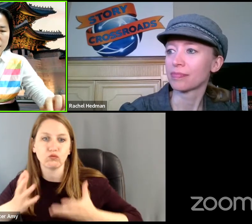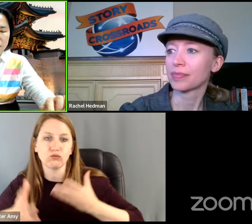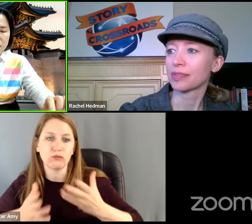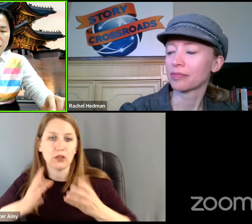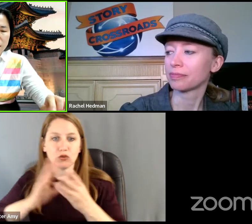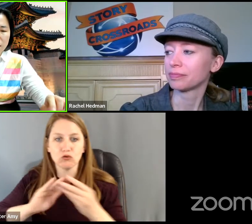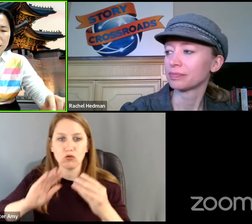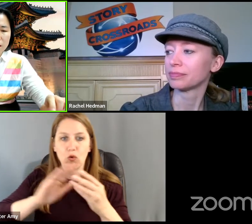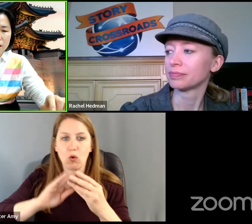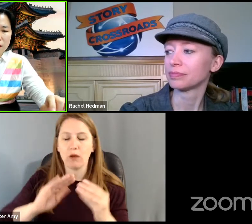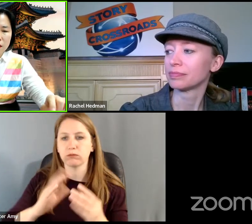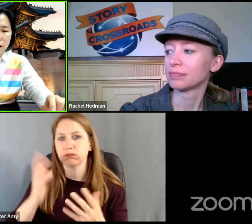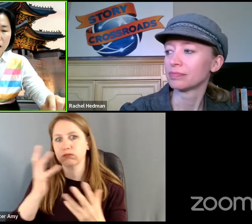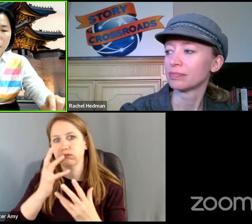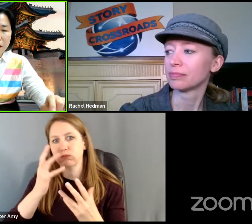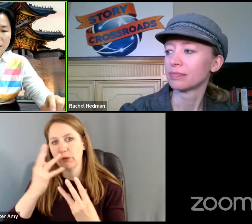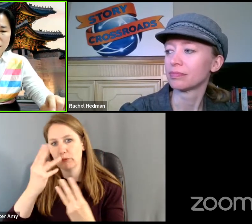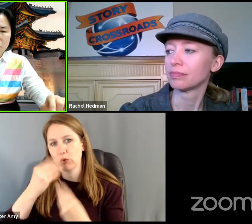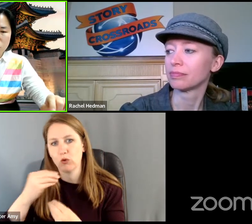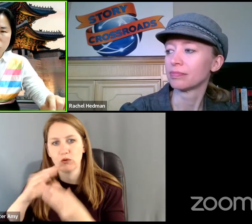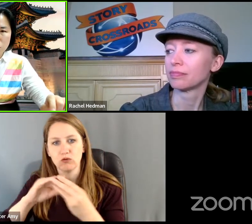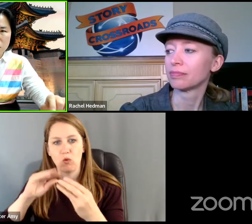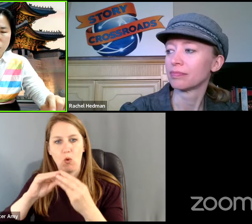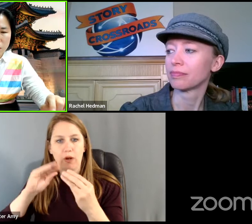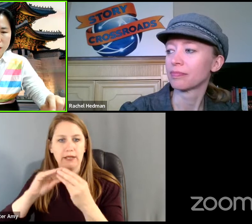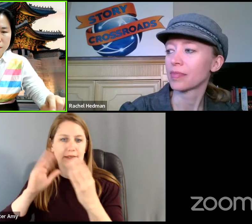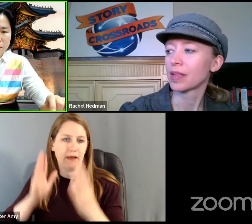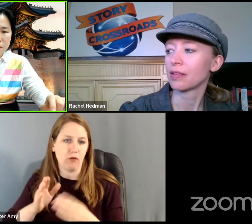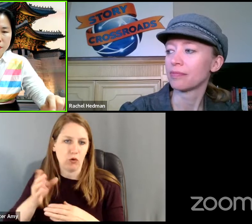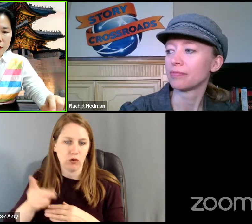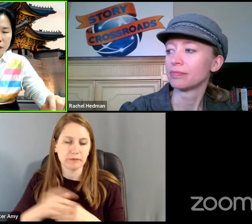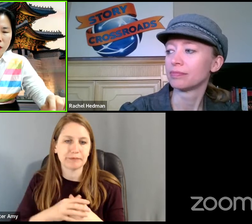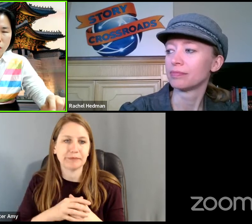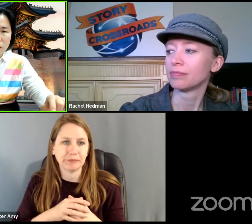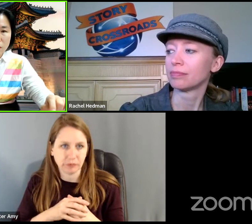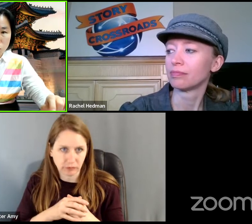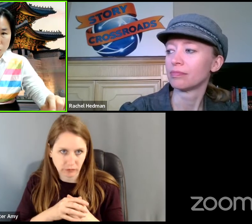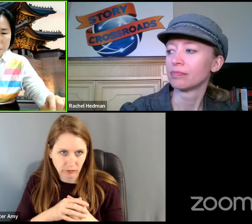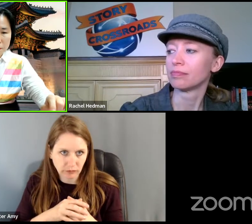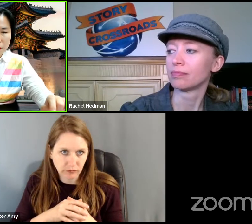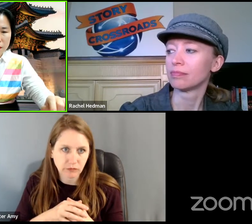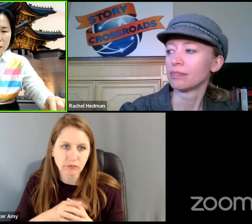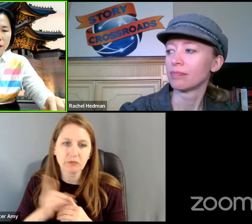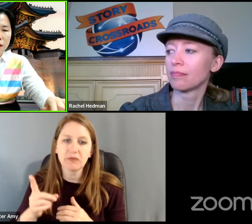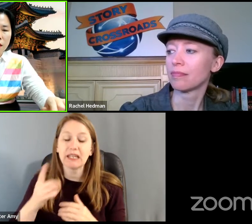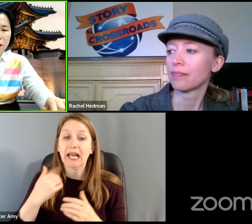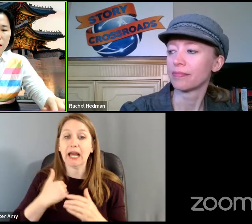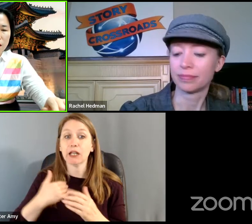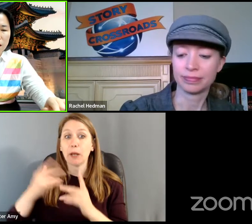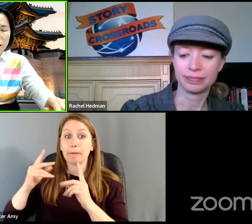storyteller. And the accompanist tuned the rhythm with a drum.